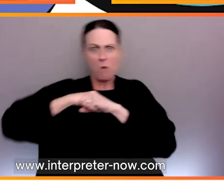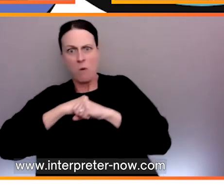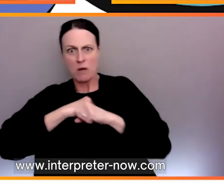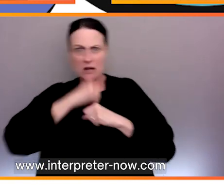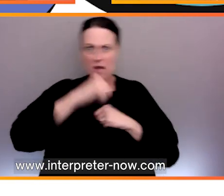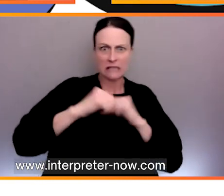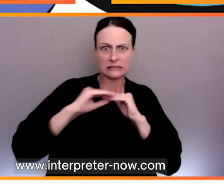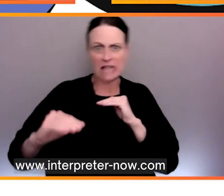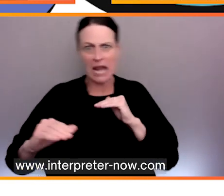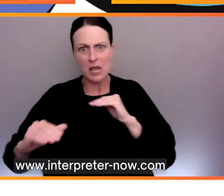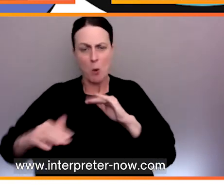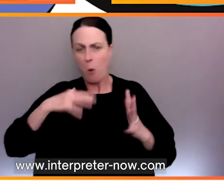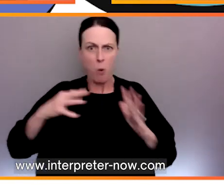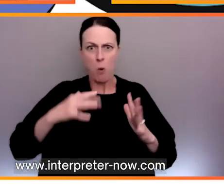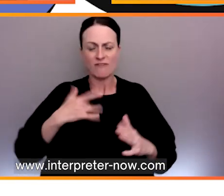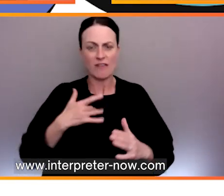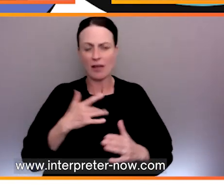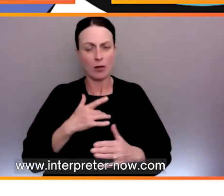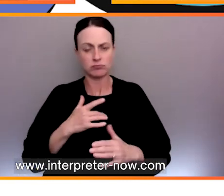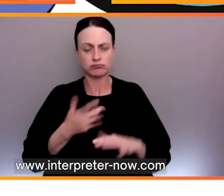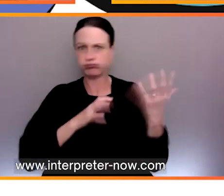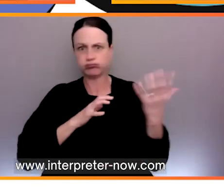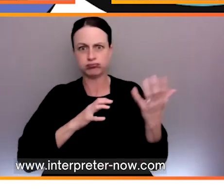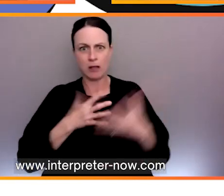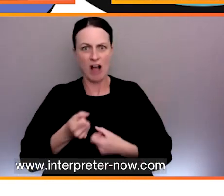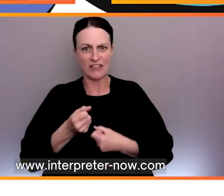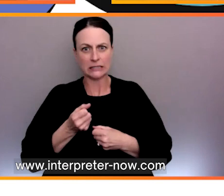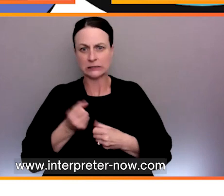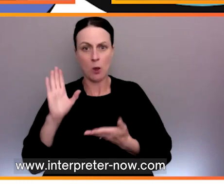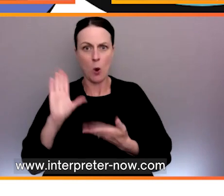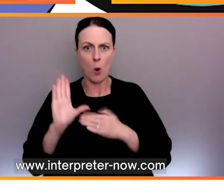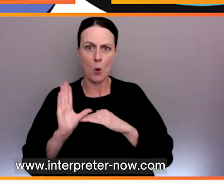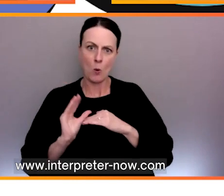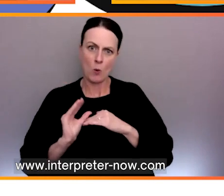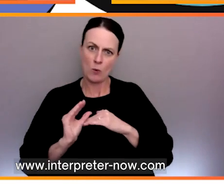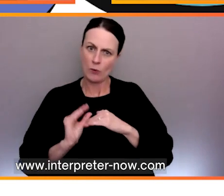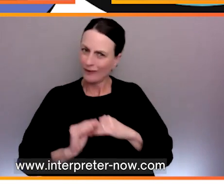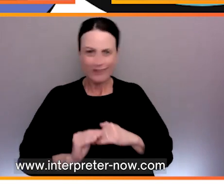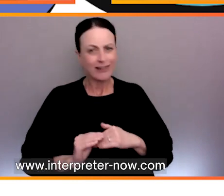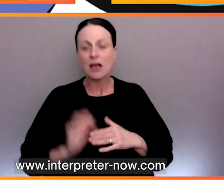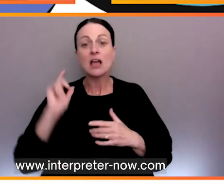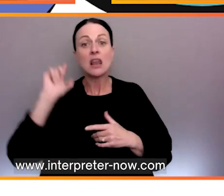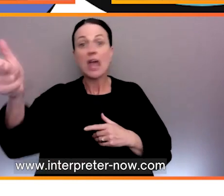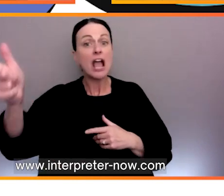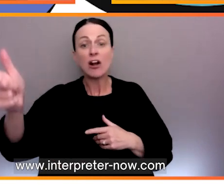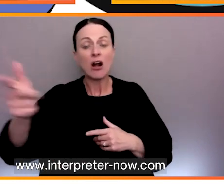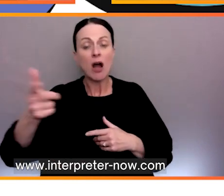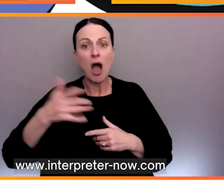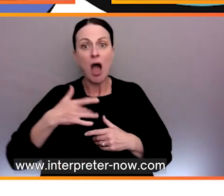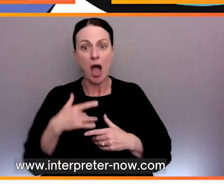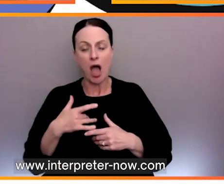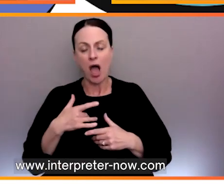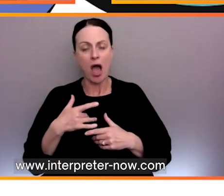all. But I said, what do you mean? And she said, I knew something was going on. And I said,